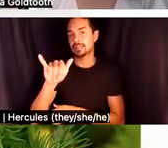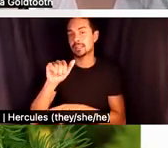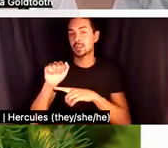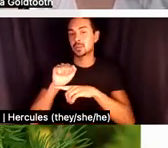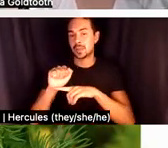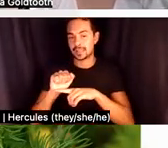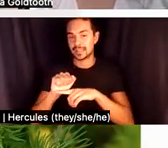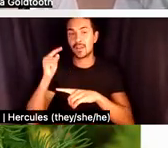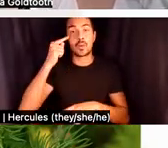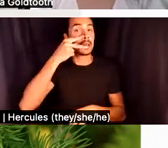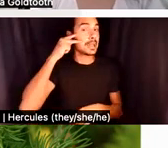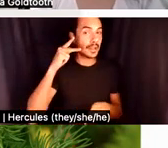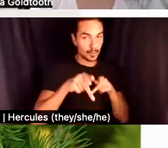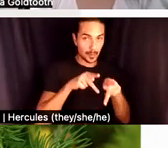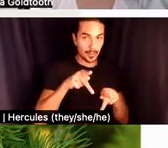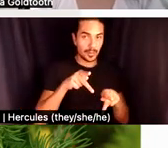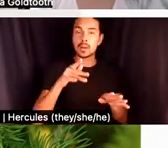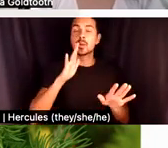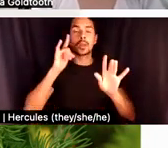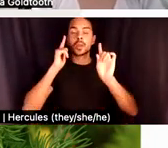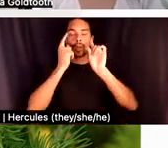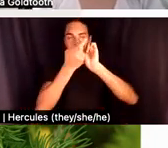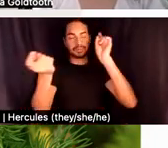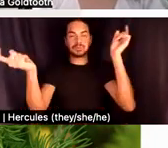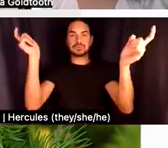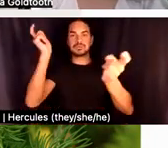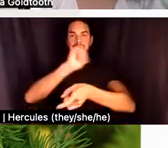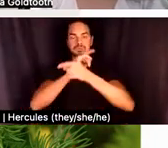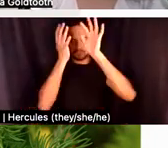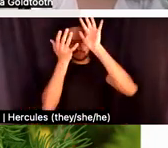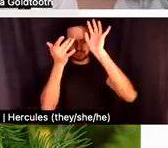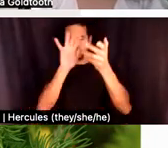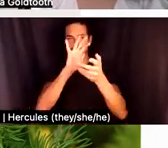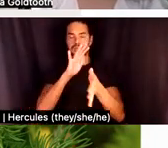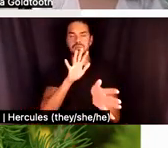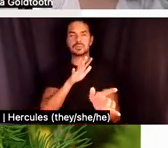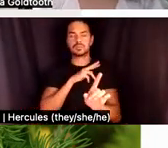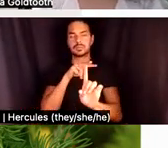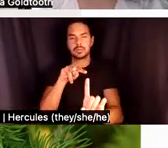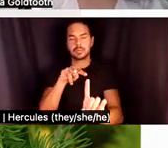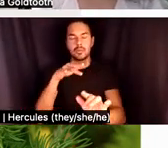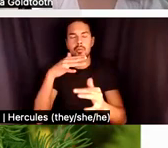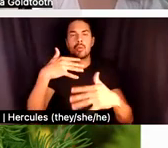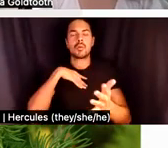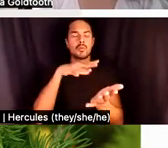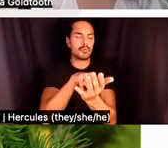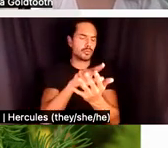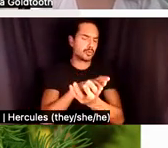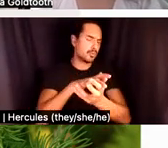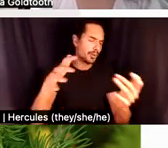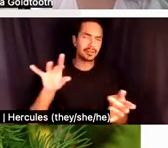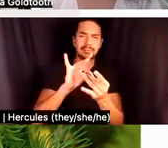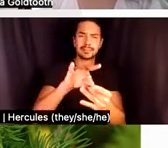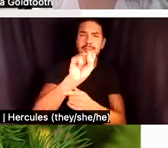changed the way that I saw the world. Things made so much sense. I learned a lot about what sexual violence is. I learned about how